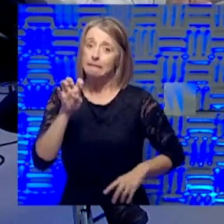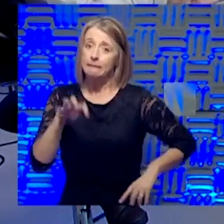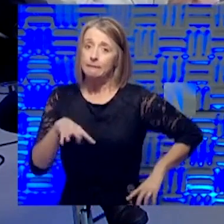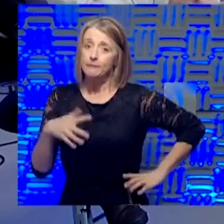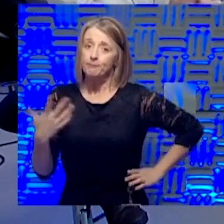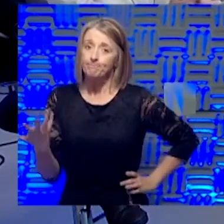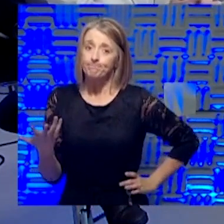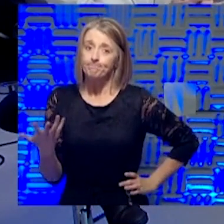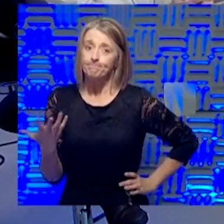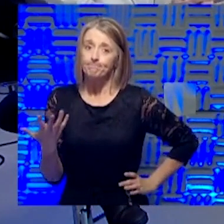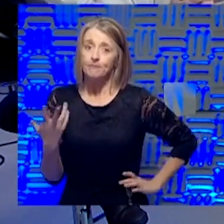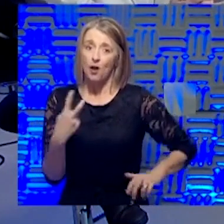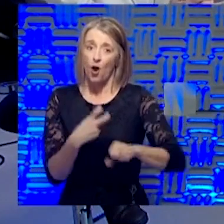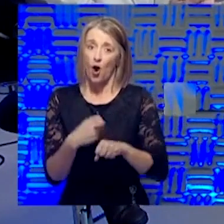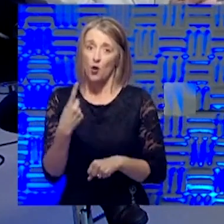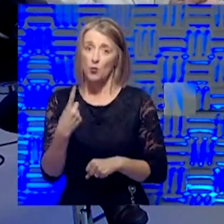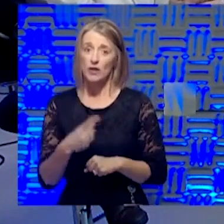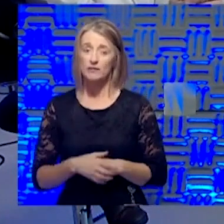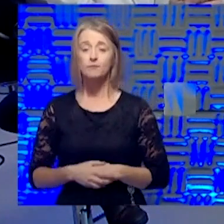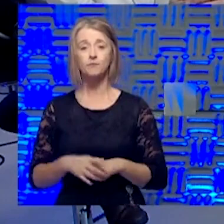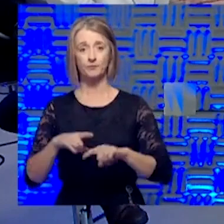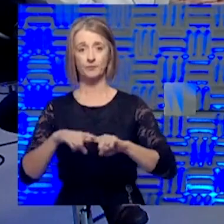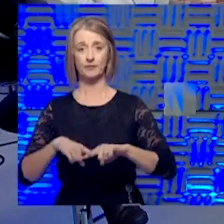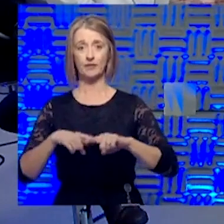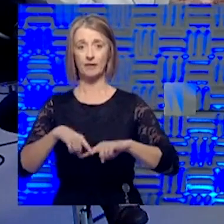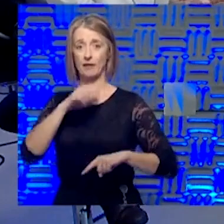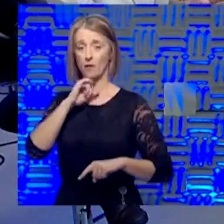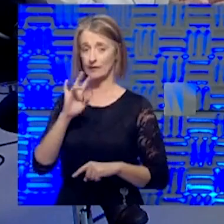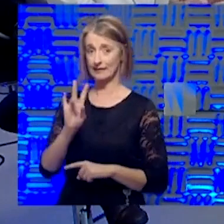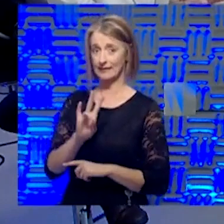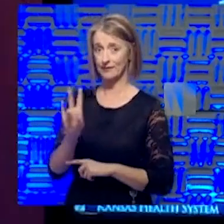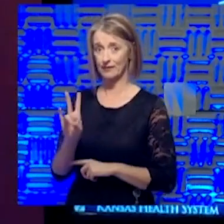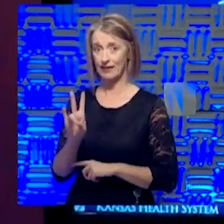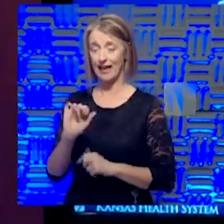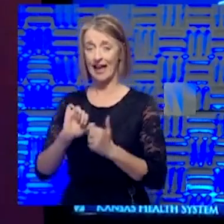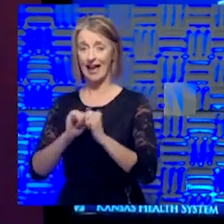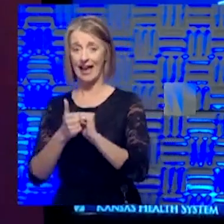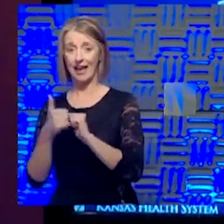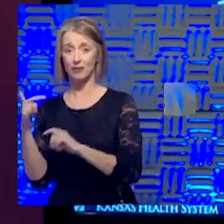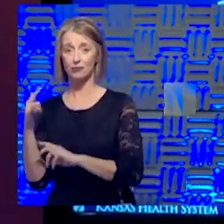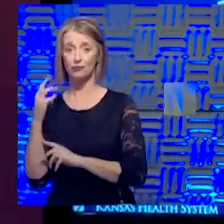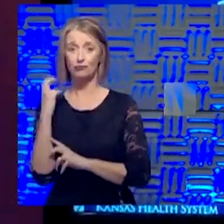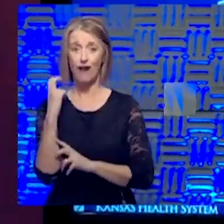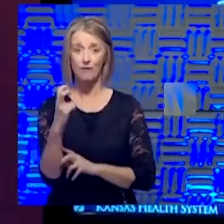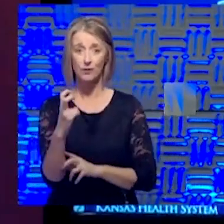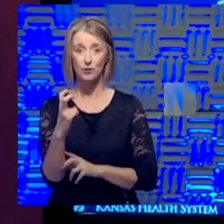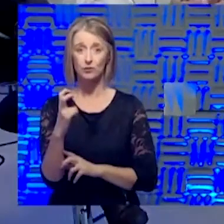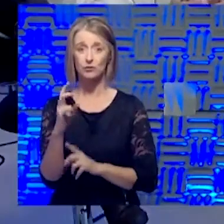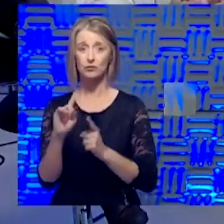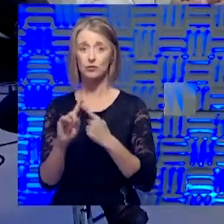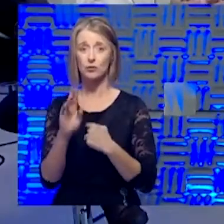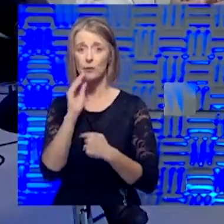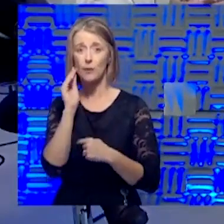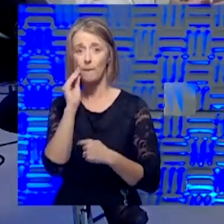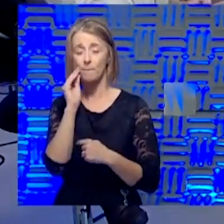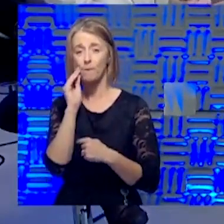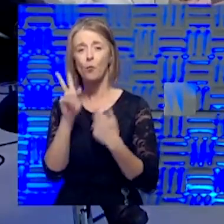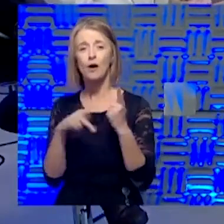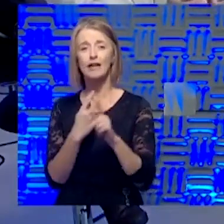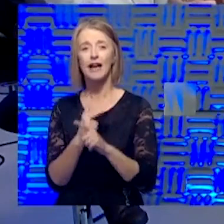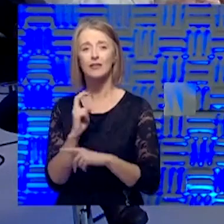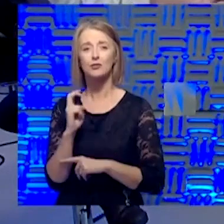think? That's a hard one. It sort of depends on whether your 77-year-old mother, how they're going to get to your house, I think. That's what I was thinking, the mode of